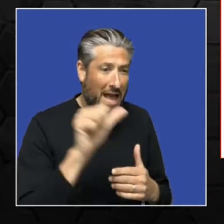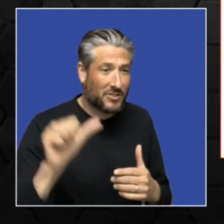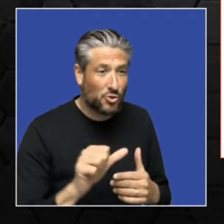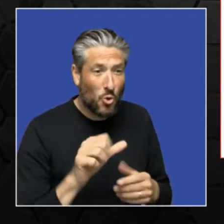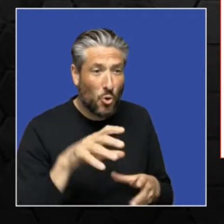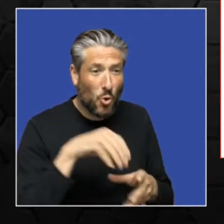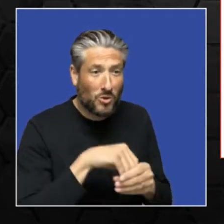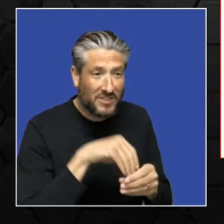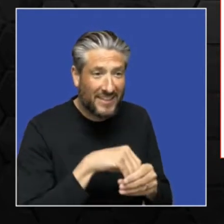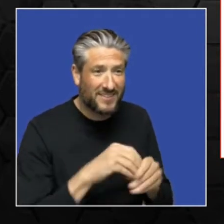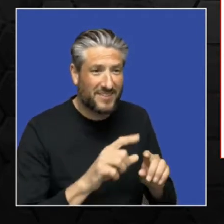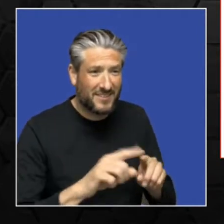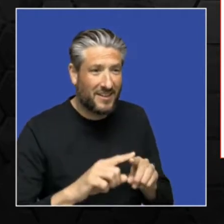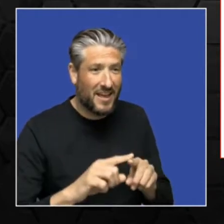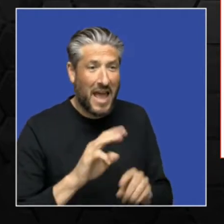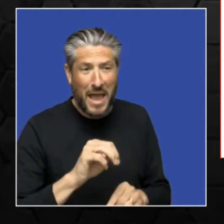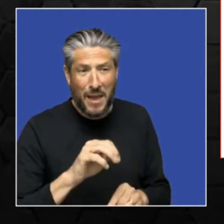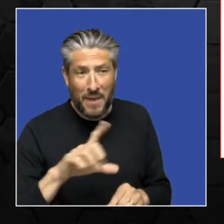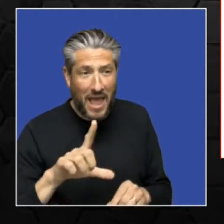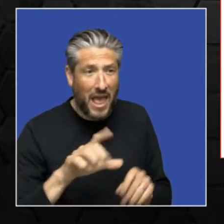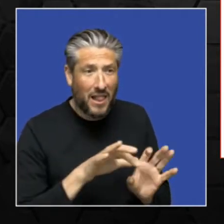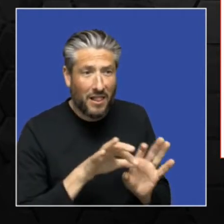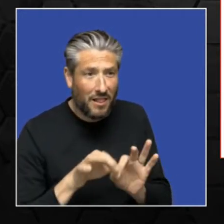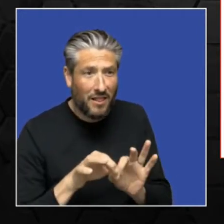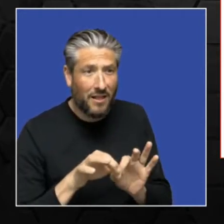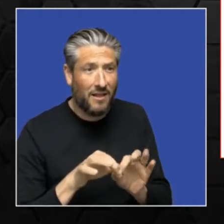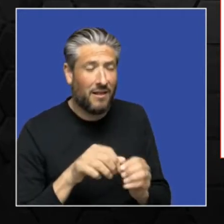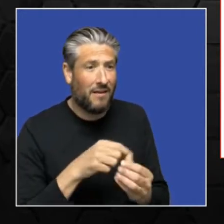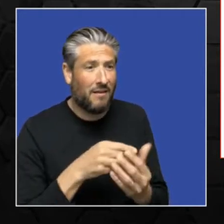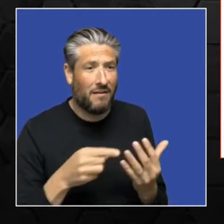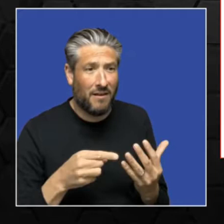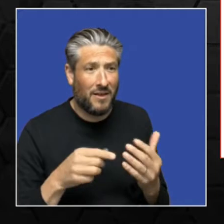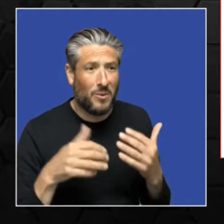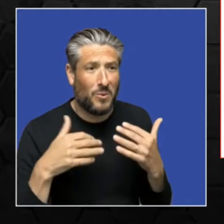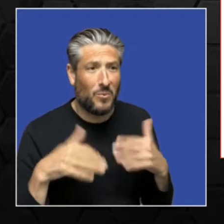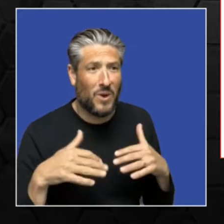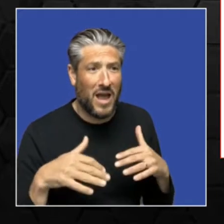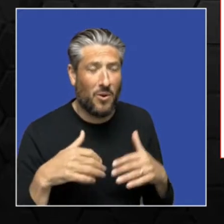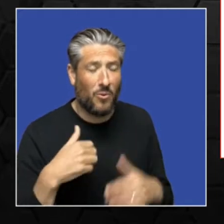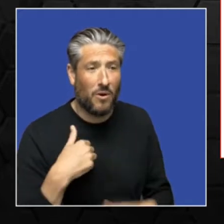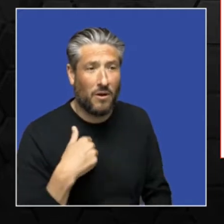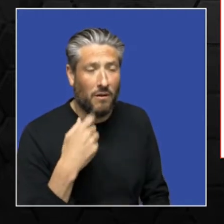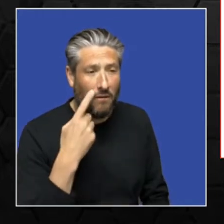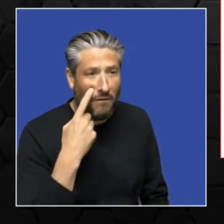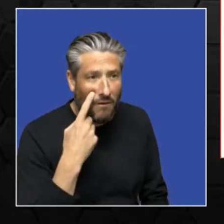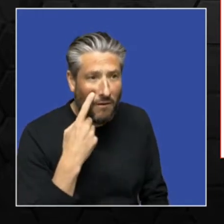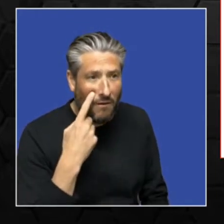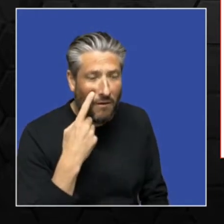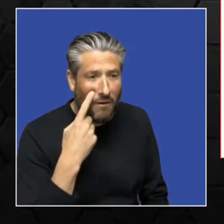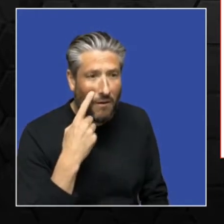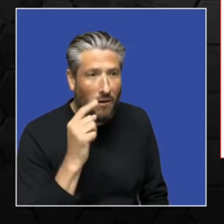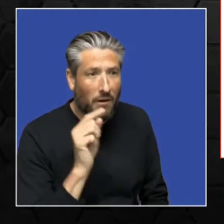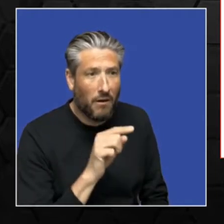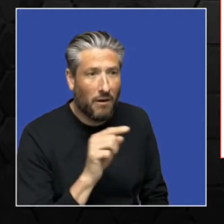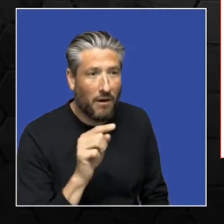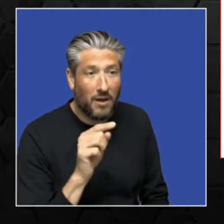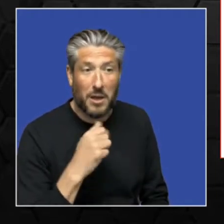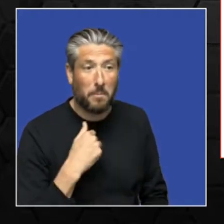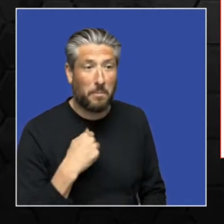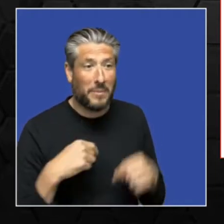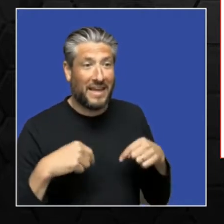learning services that are offered by Azure. And it was just so amazing to see that how, just from the comfort of our home and just